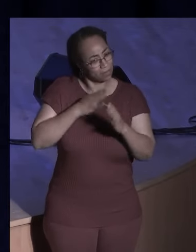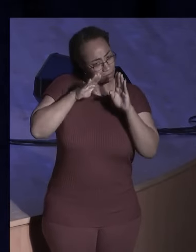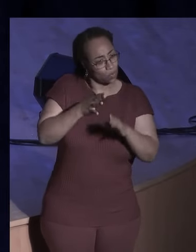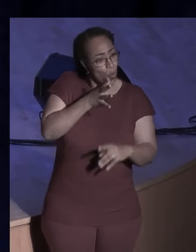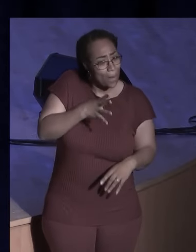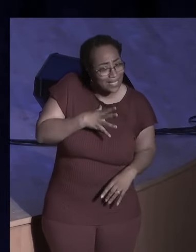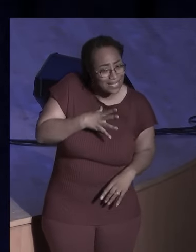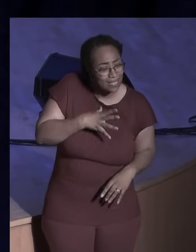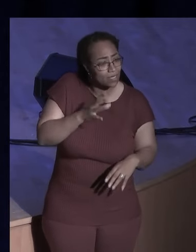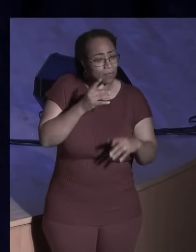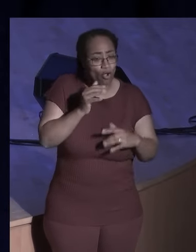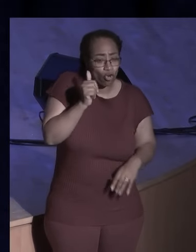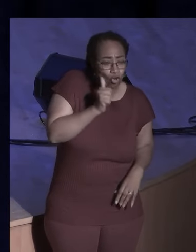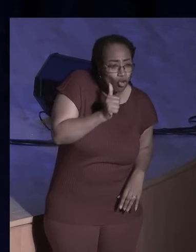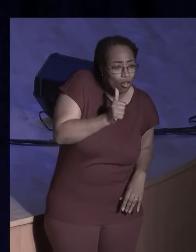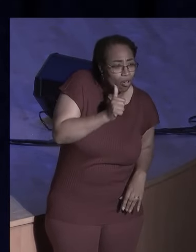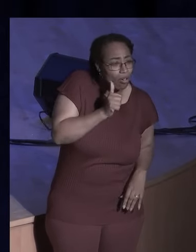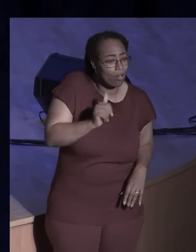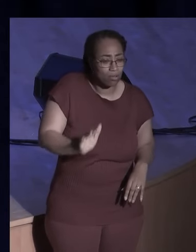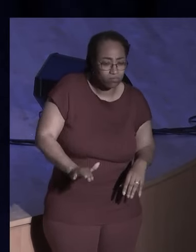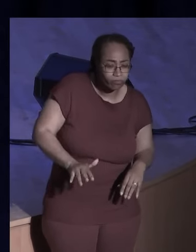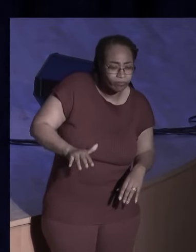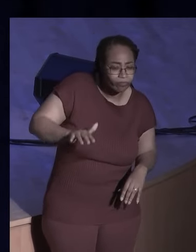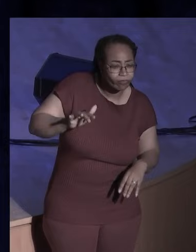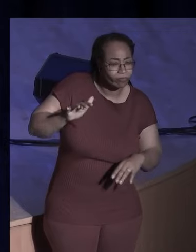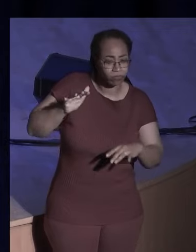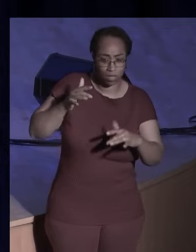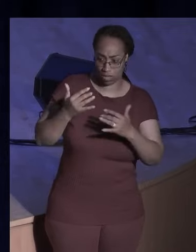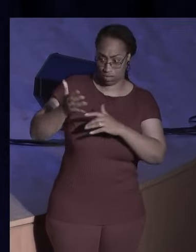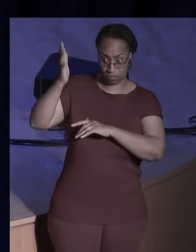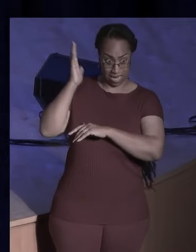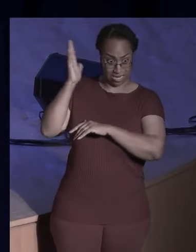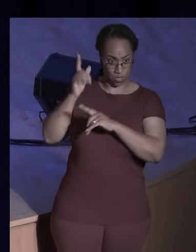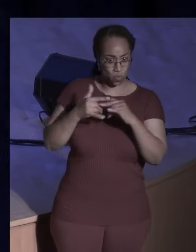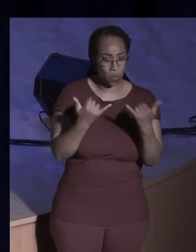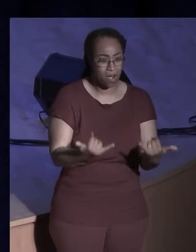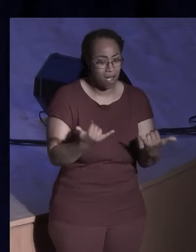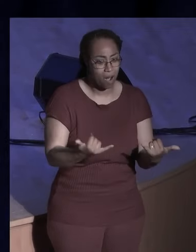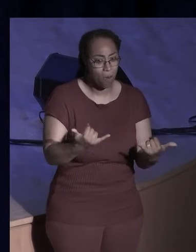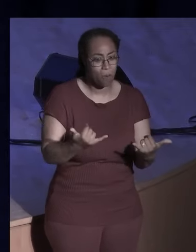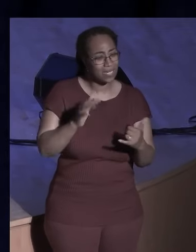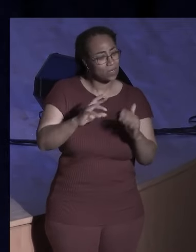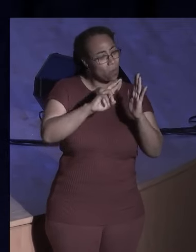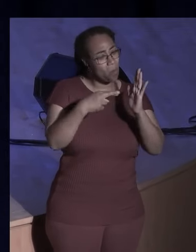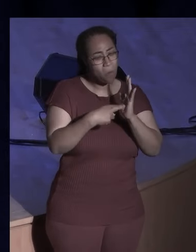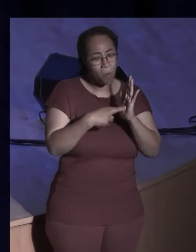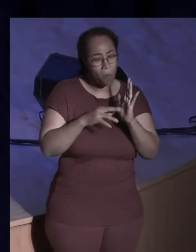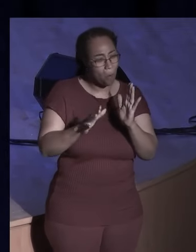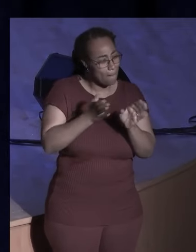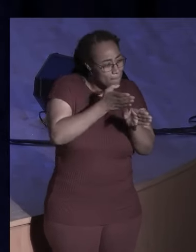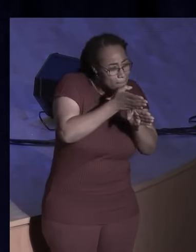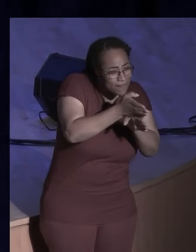pre-colonial contact to temporary America and their roles in countless professions. It will also take an